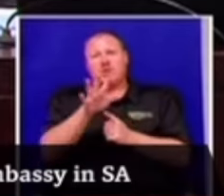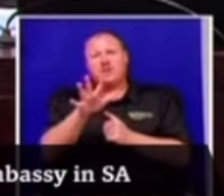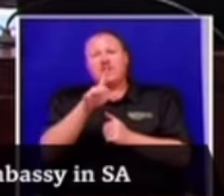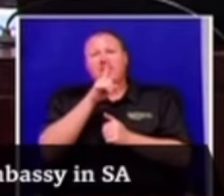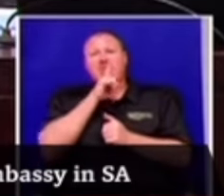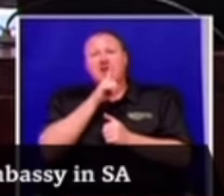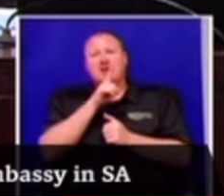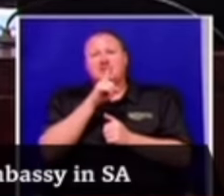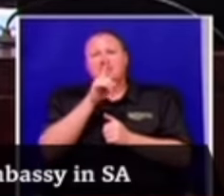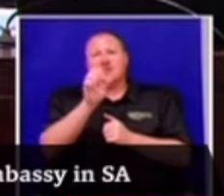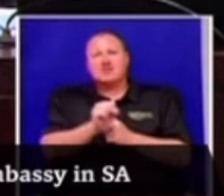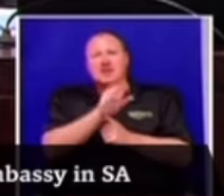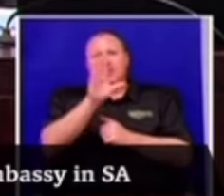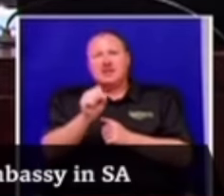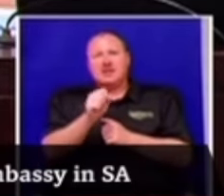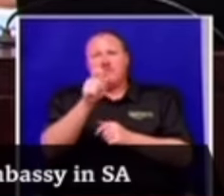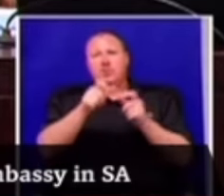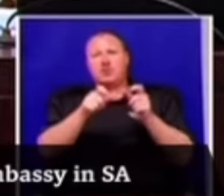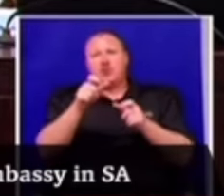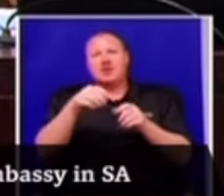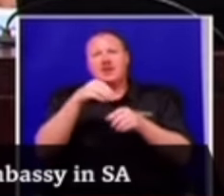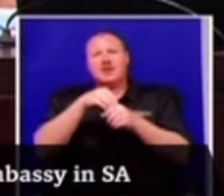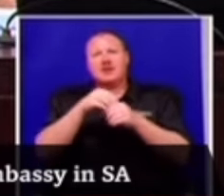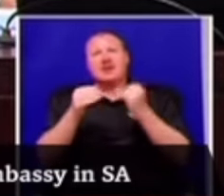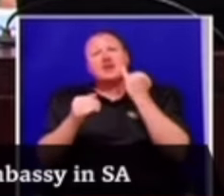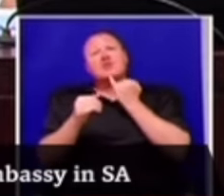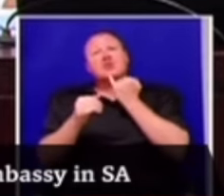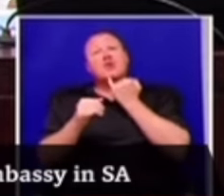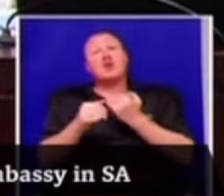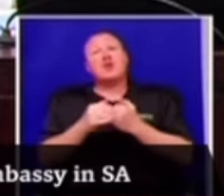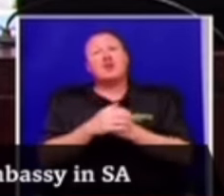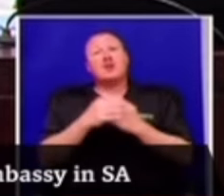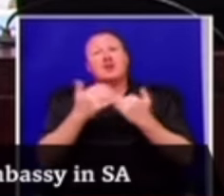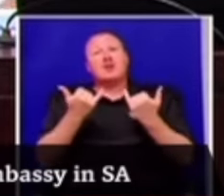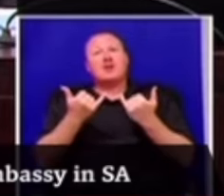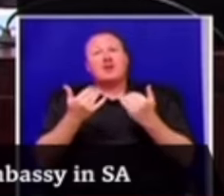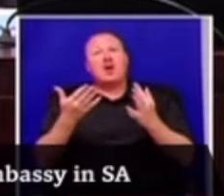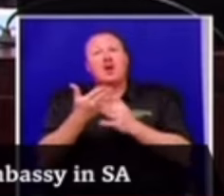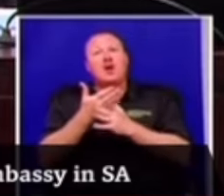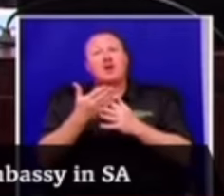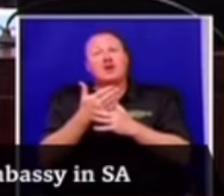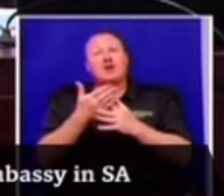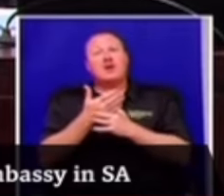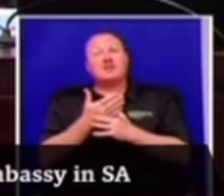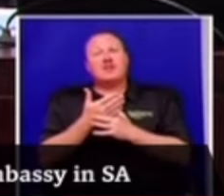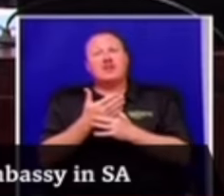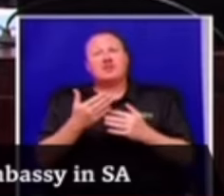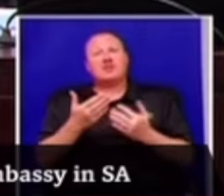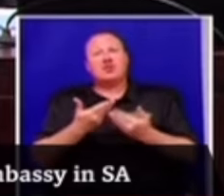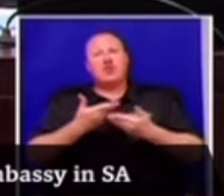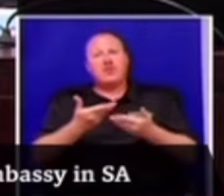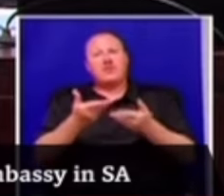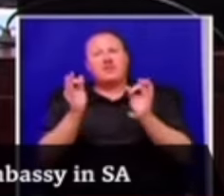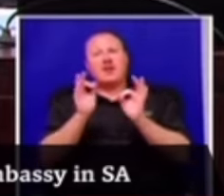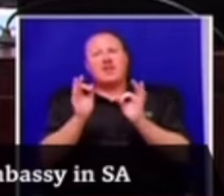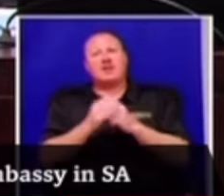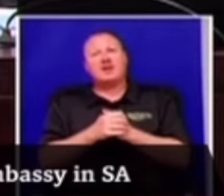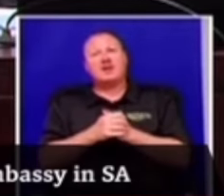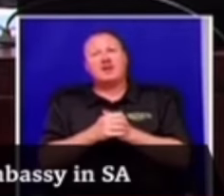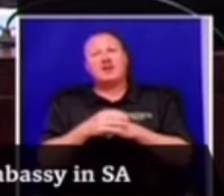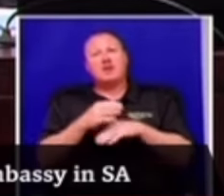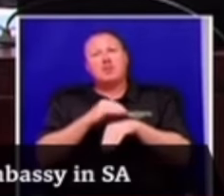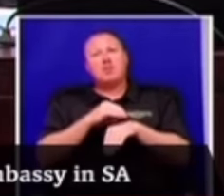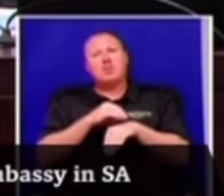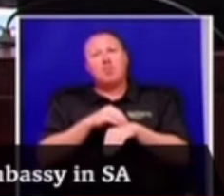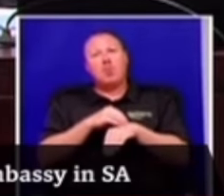south african citizens in israel that will now not have any access to consular services but more so the